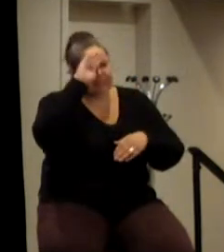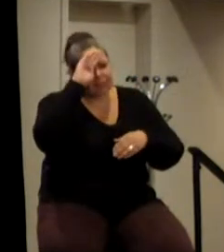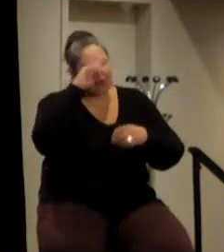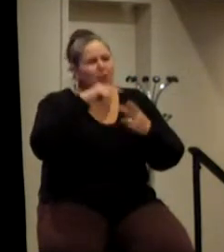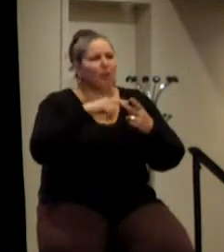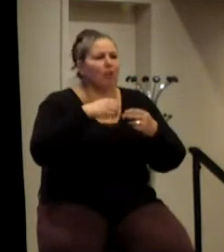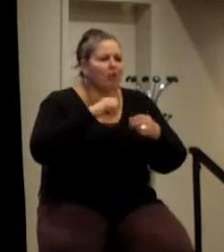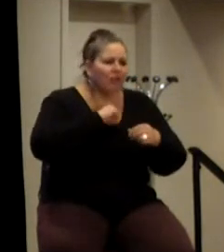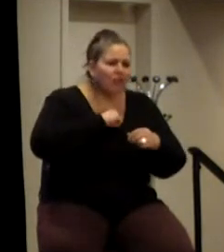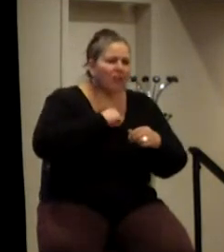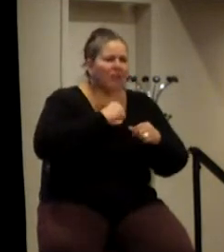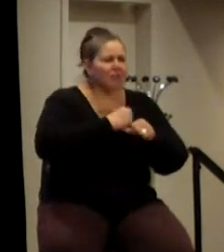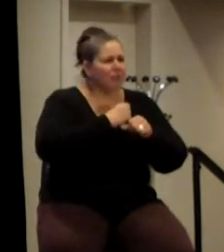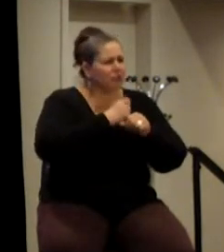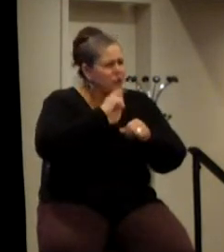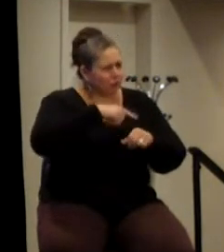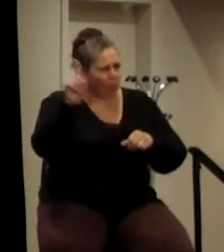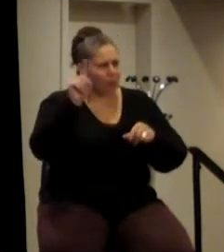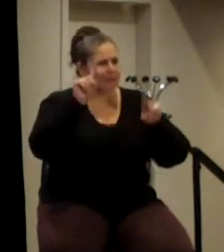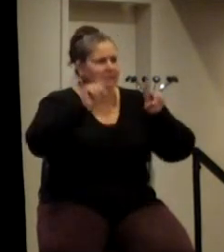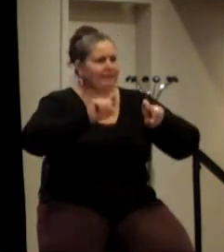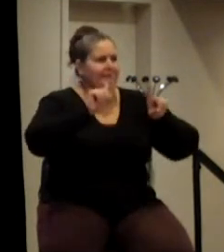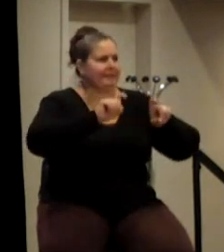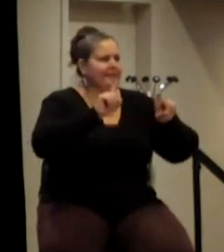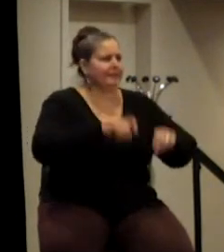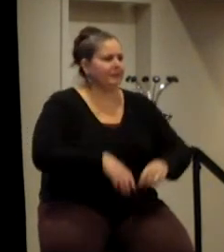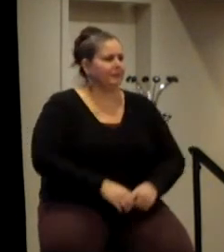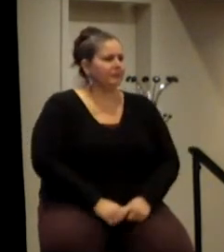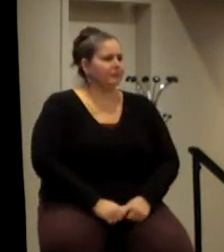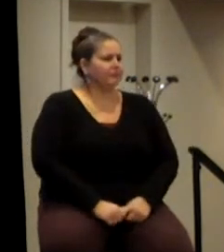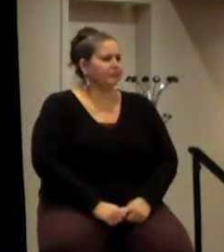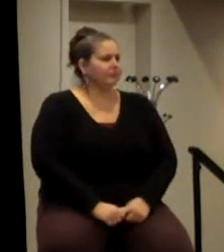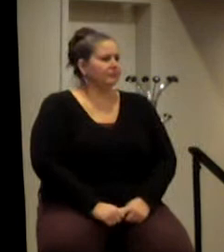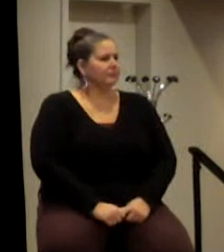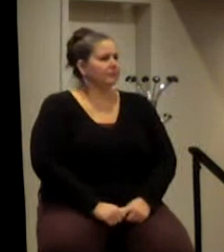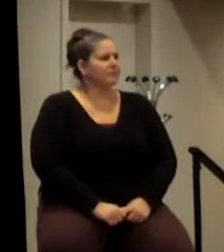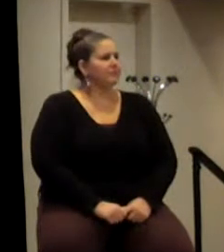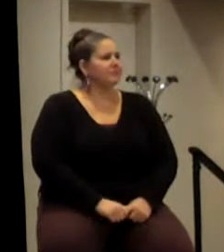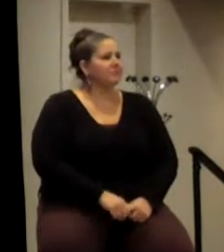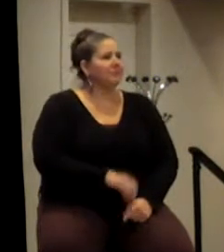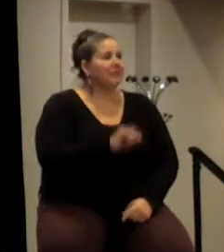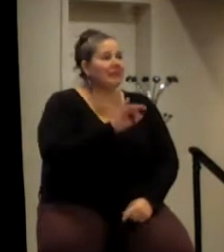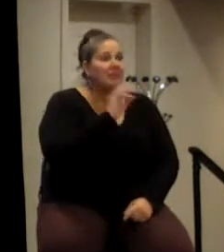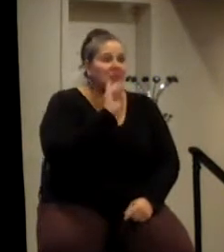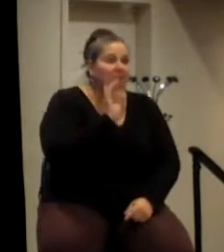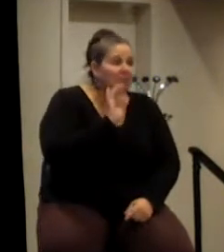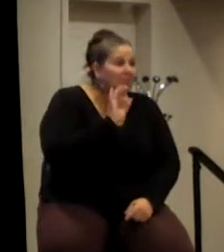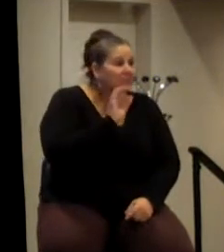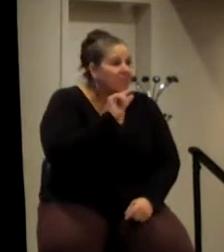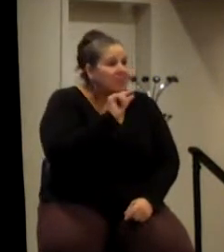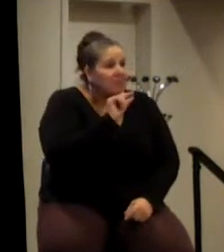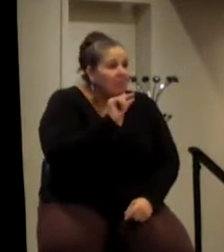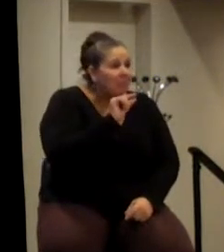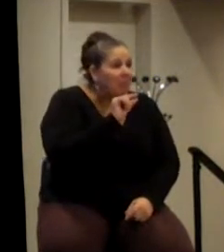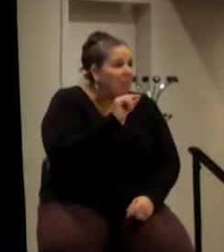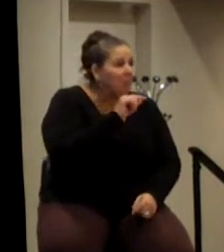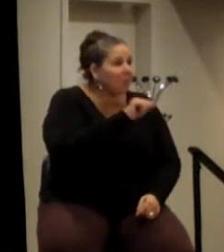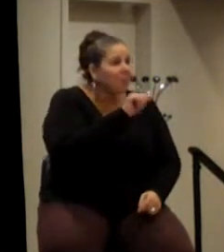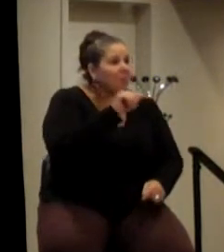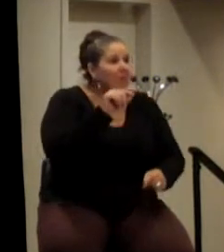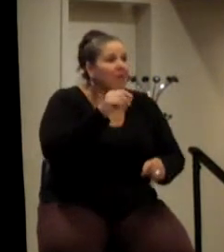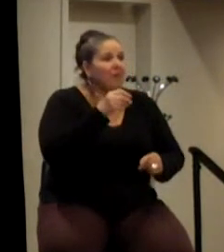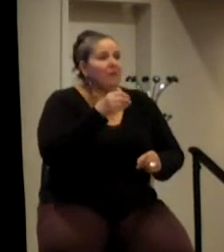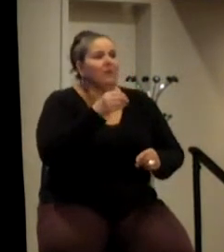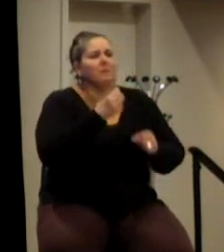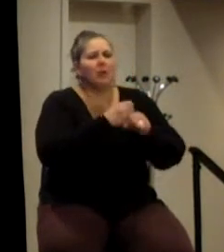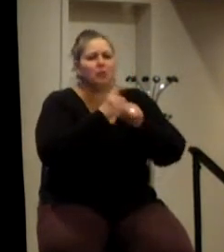in cases from winter break, we'll quickly nip it. So we will be working